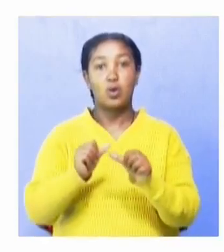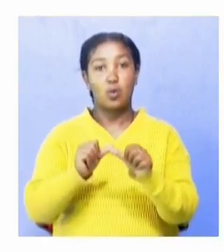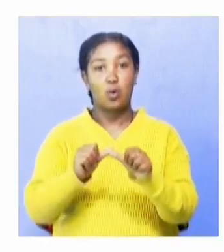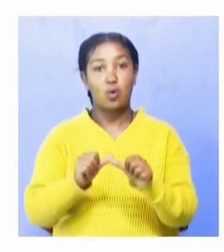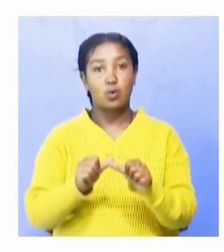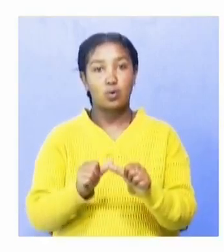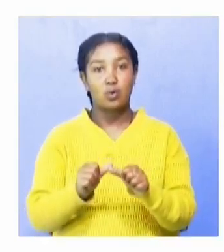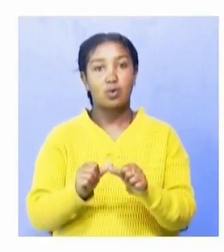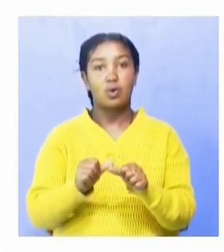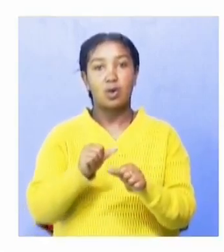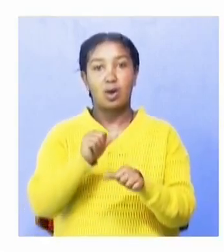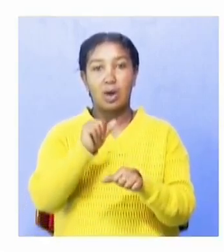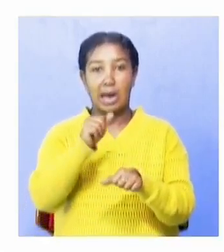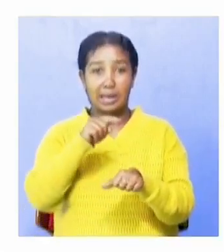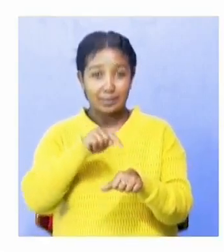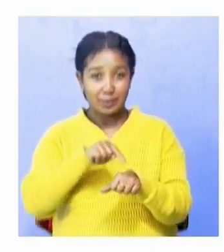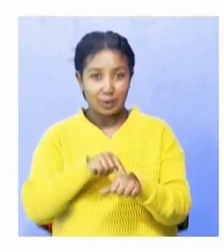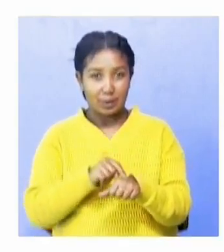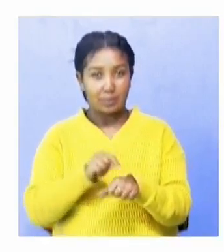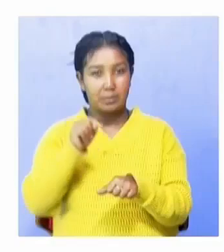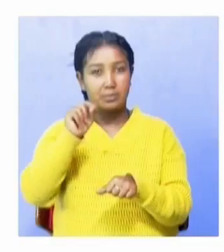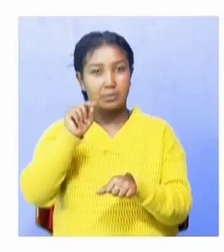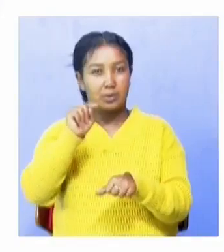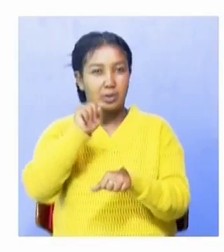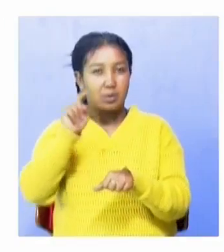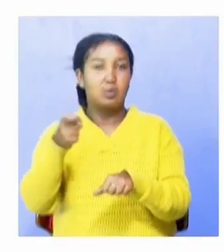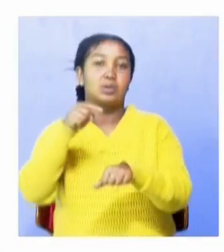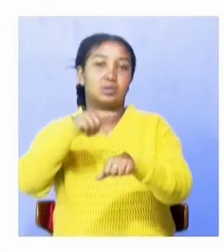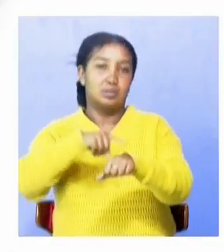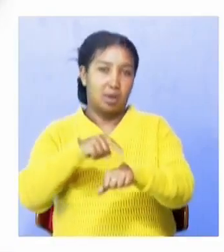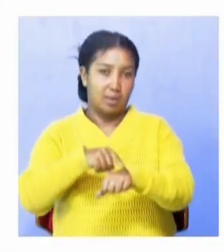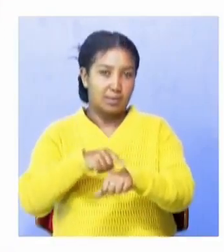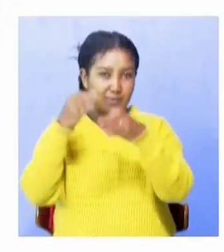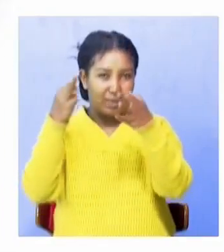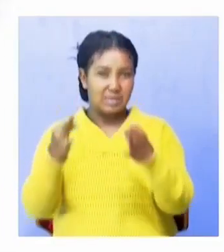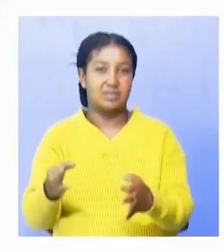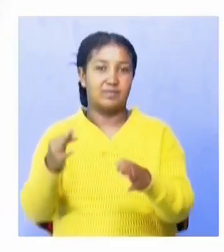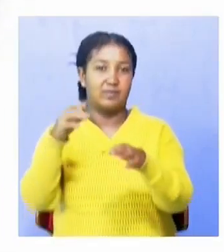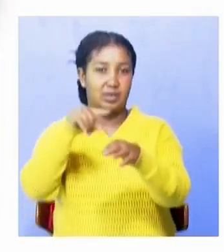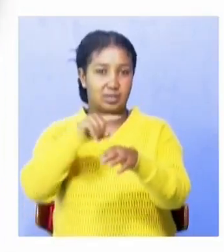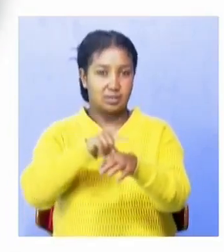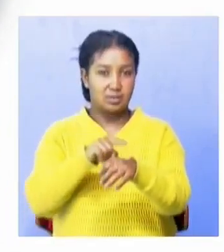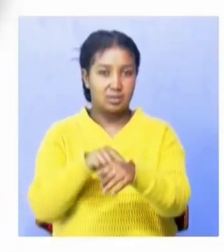at a specific time